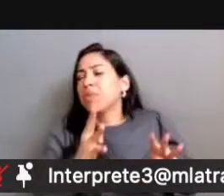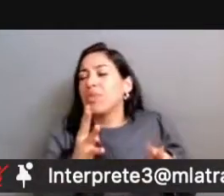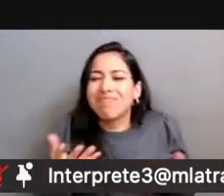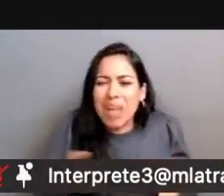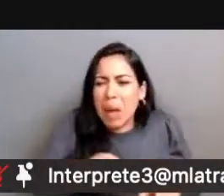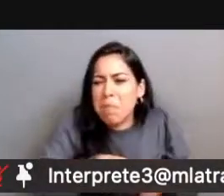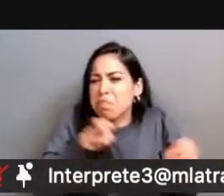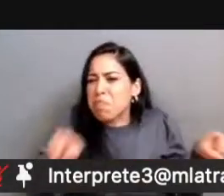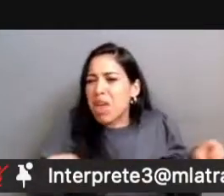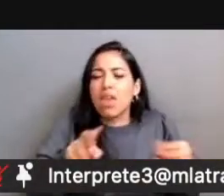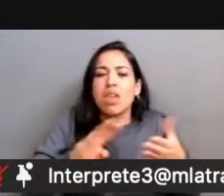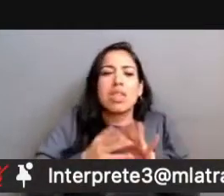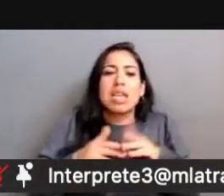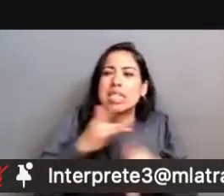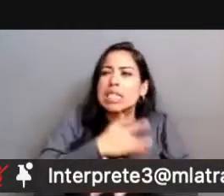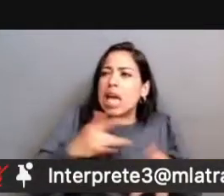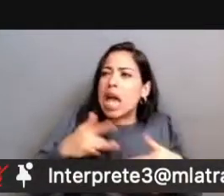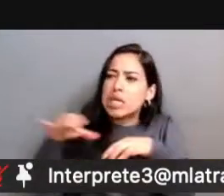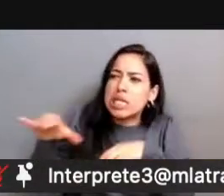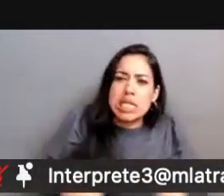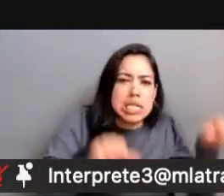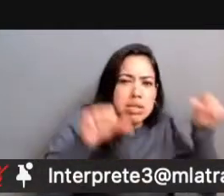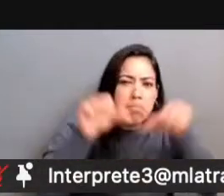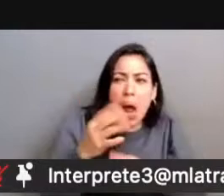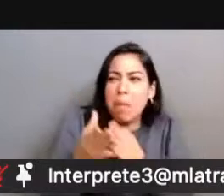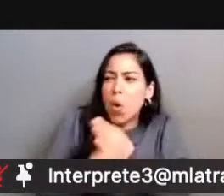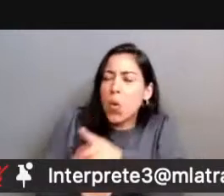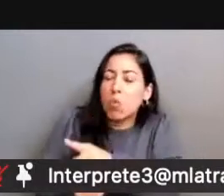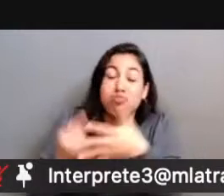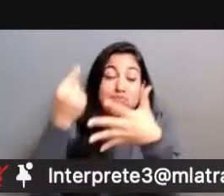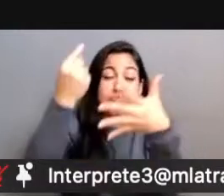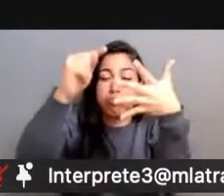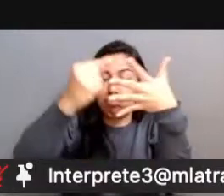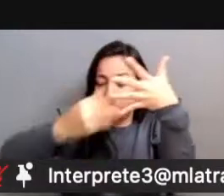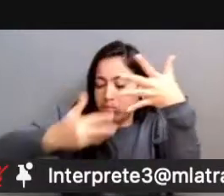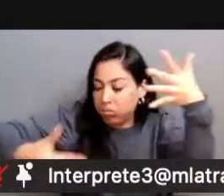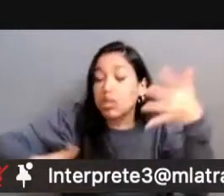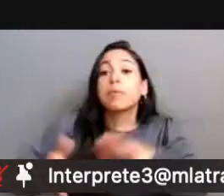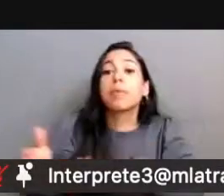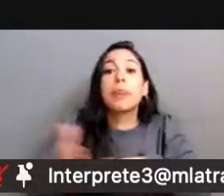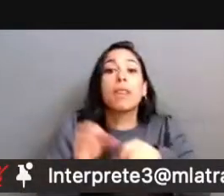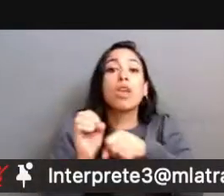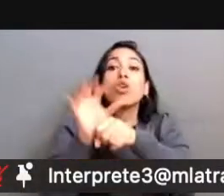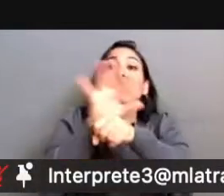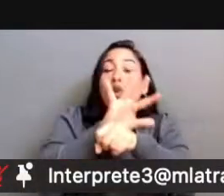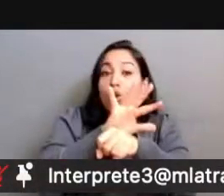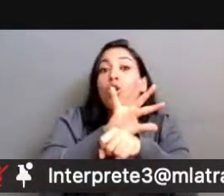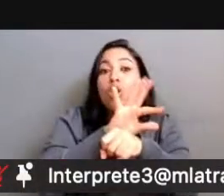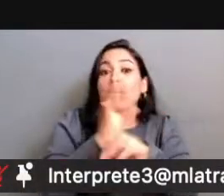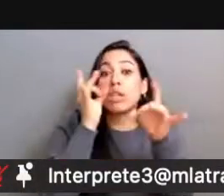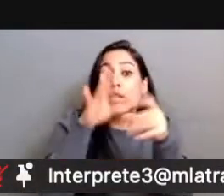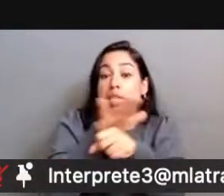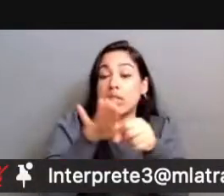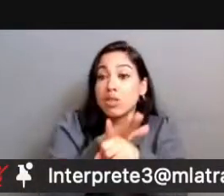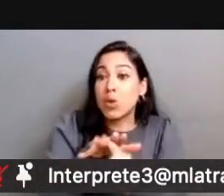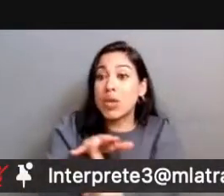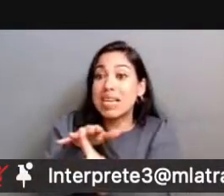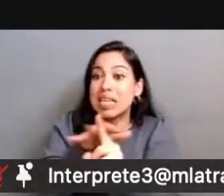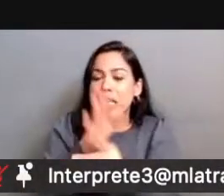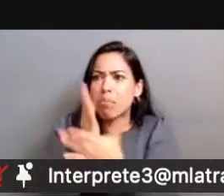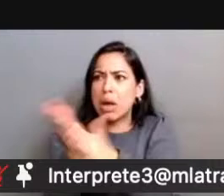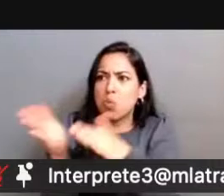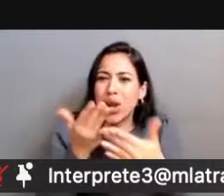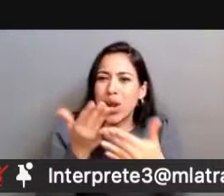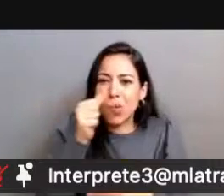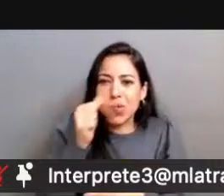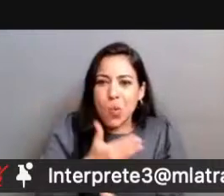dropout, cycles of bad health and poverty, among others. Pandemic also make more severe the incidence